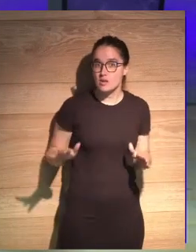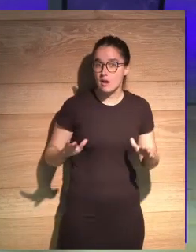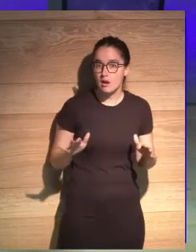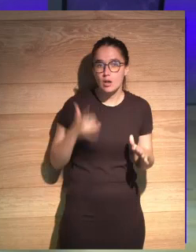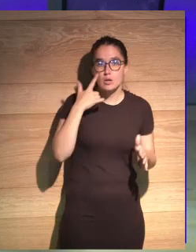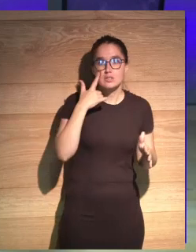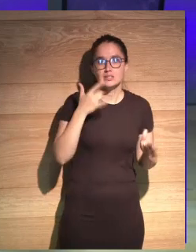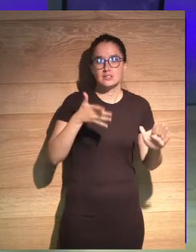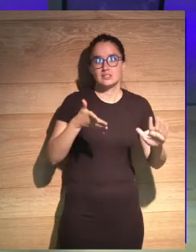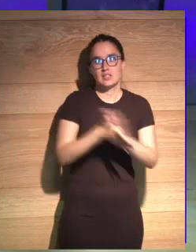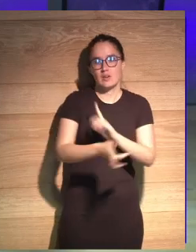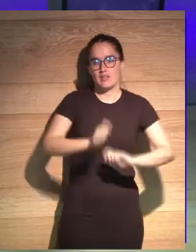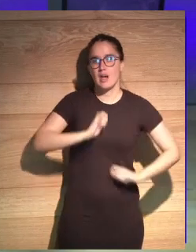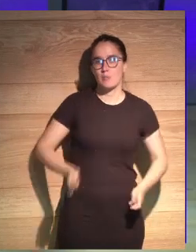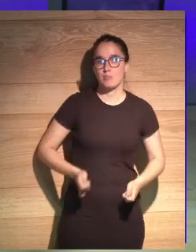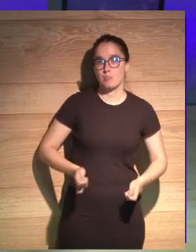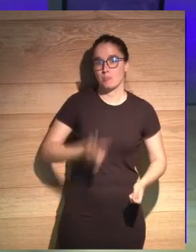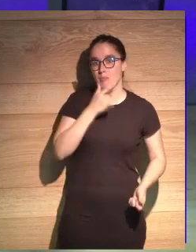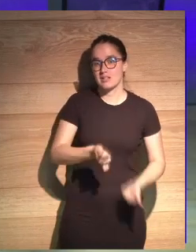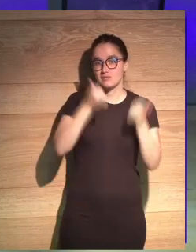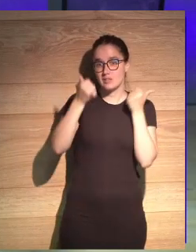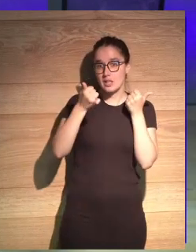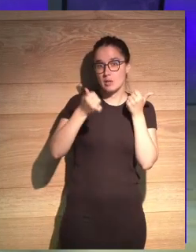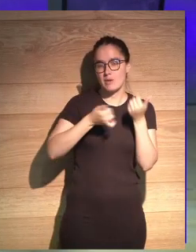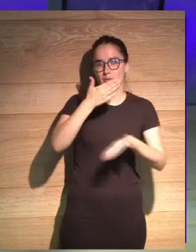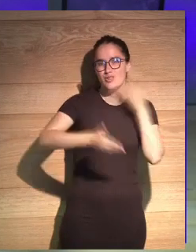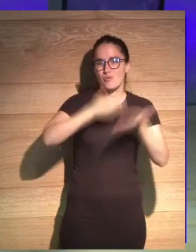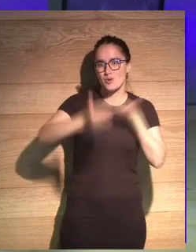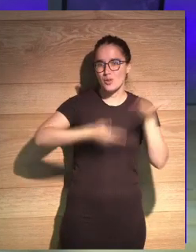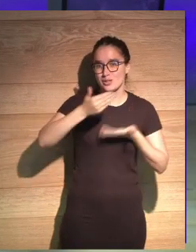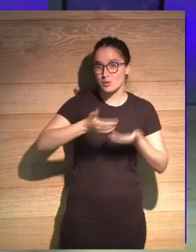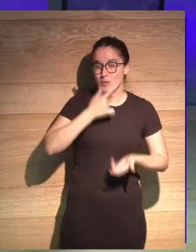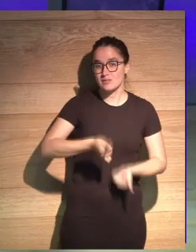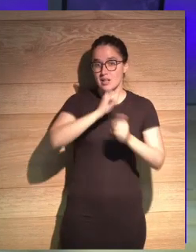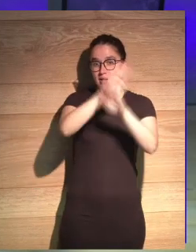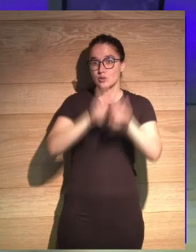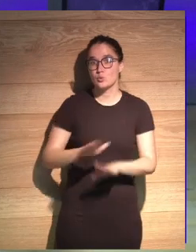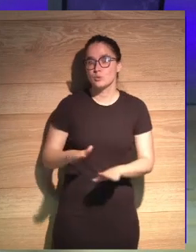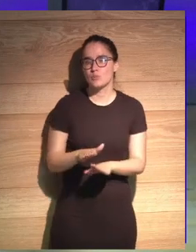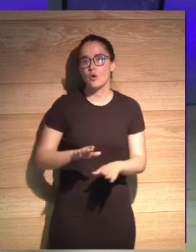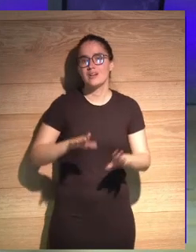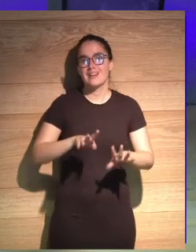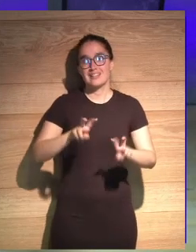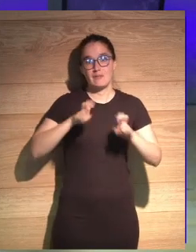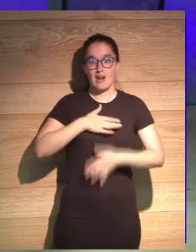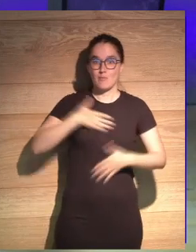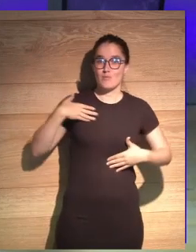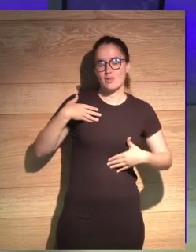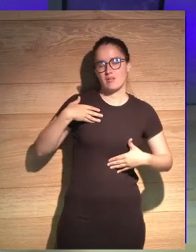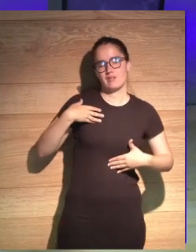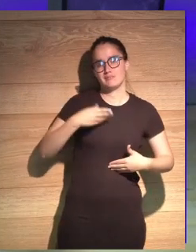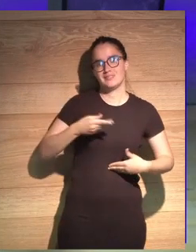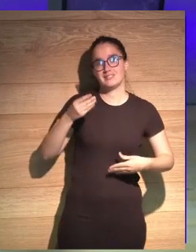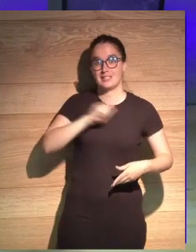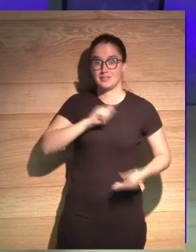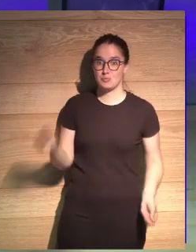want. Nobody's judging you, and this helps. It gives you most opportunities to develop all these cognitive processes, and the final result is that at